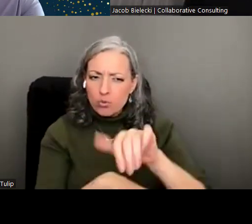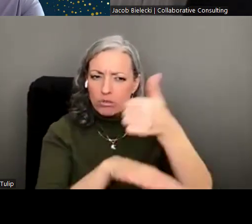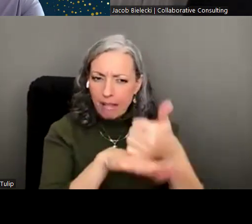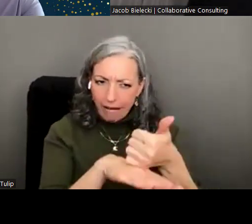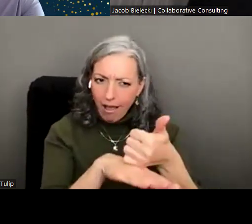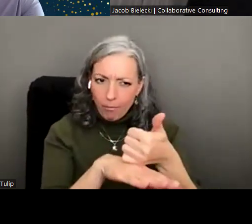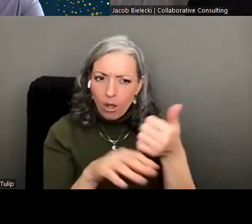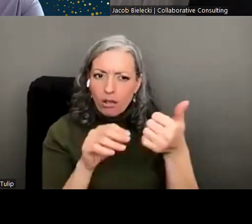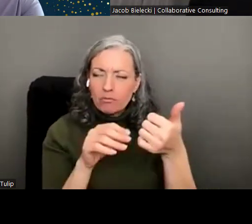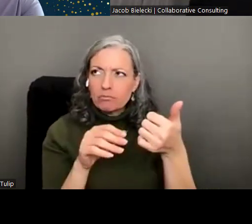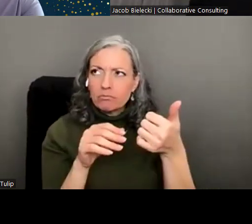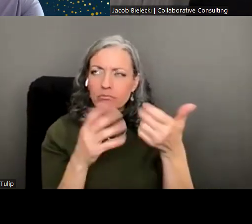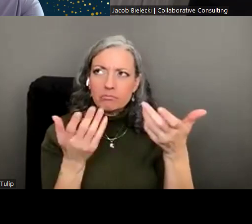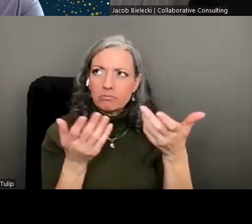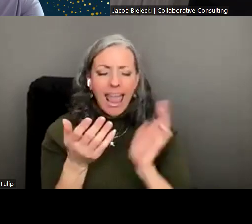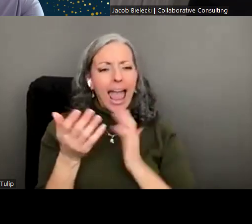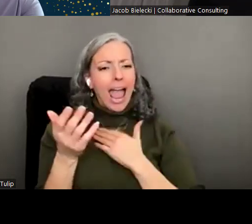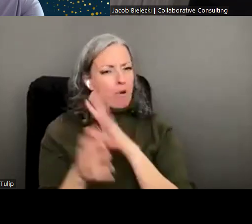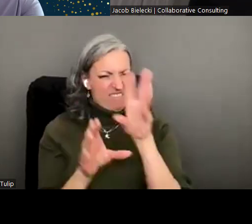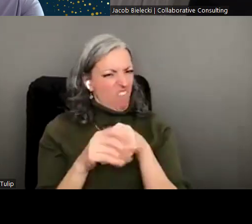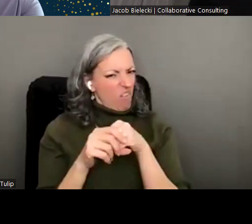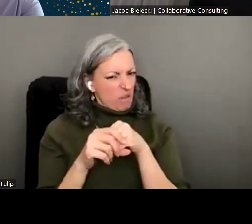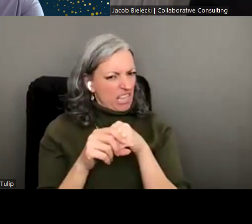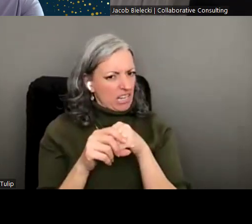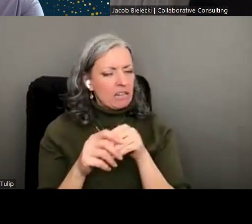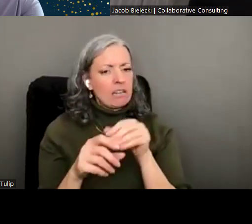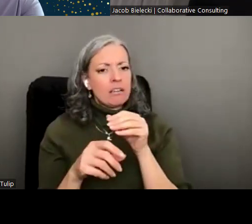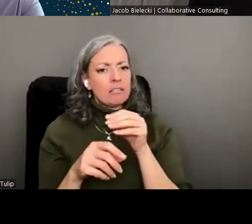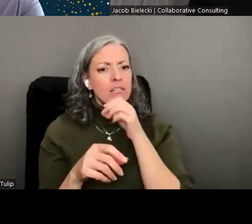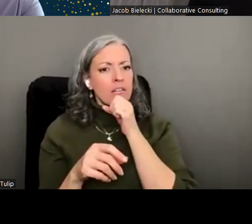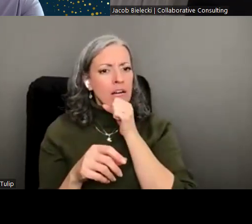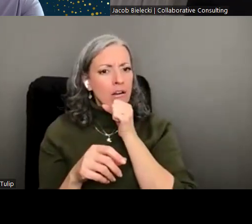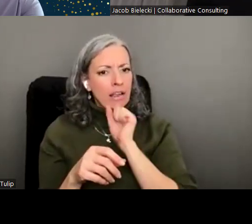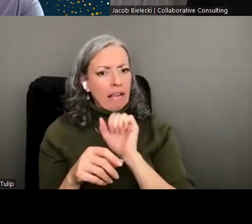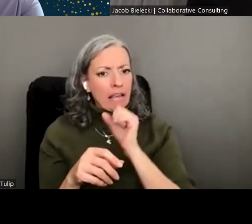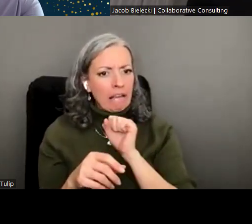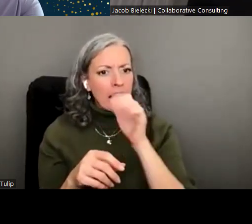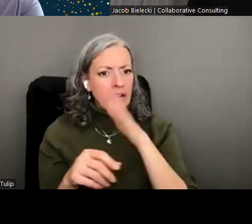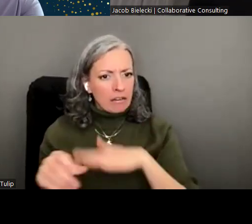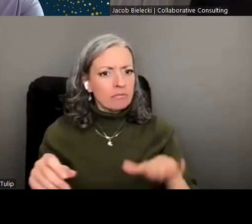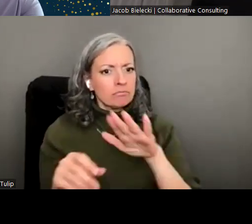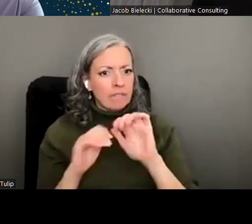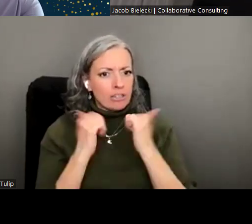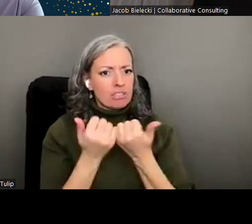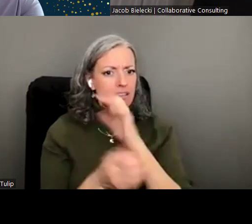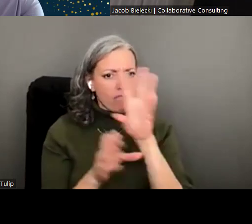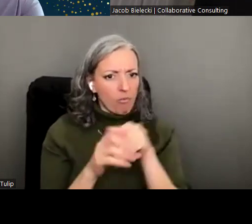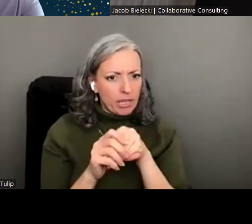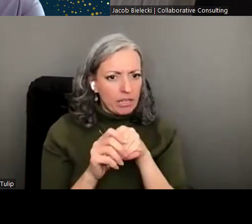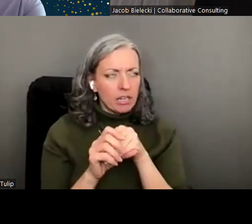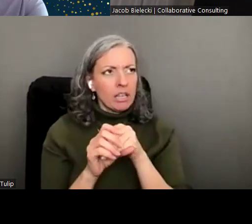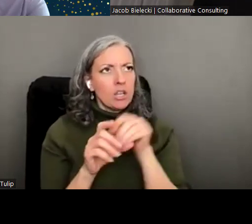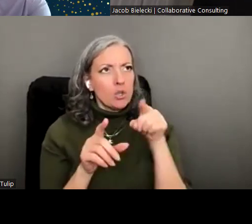terms of our involvement, area agency involvement? It sounded like you were going to do some work, and then we were going to be invited